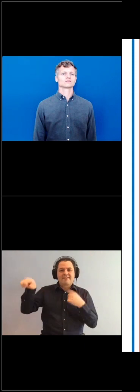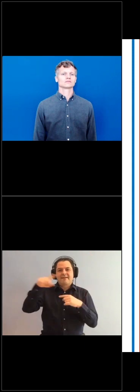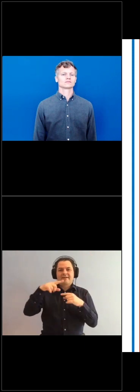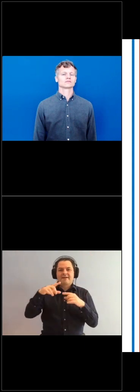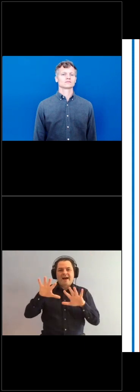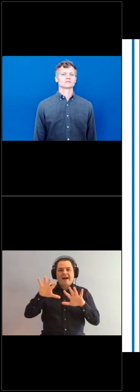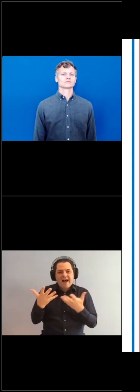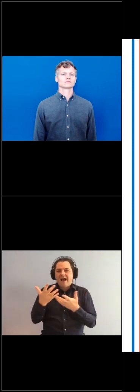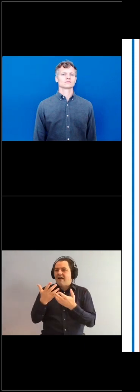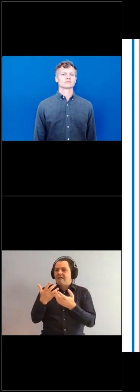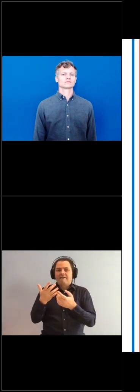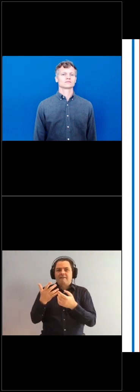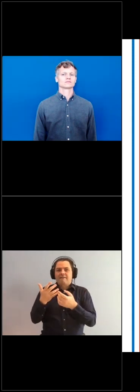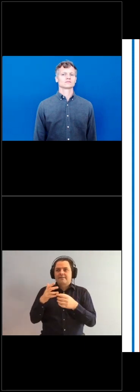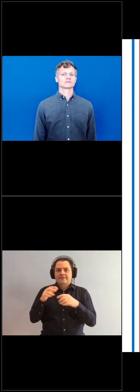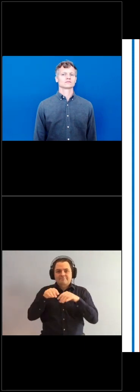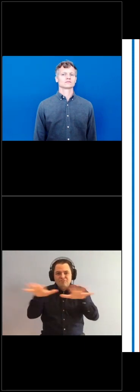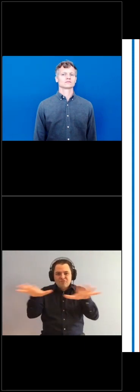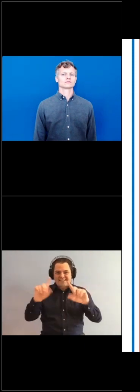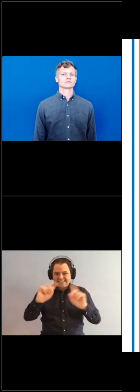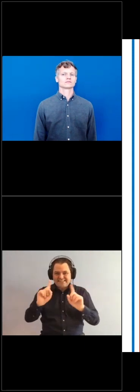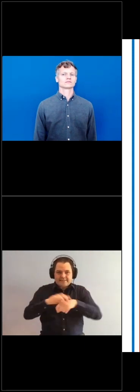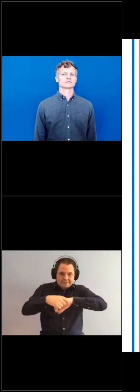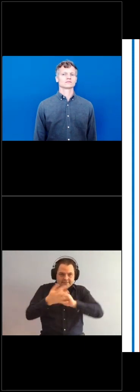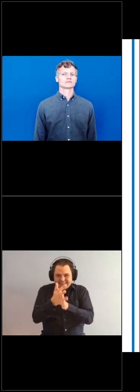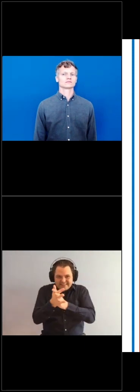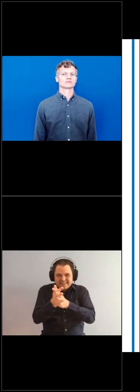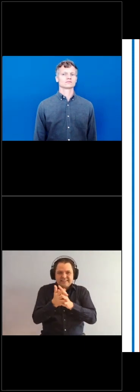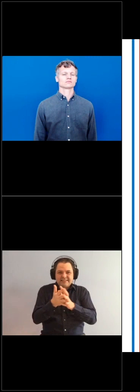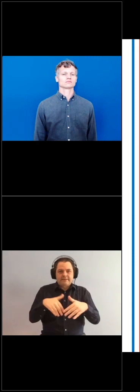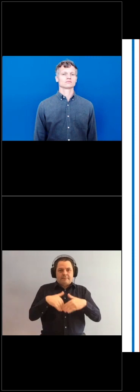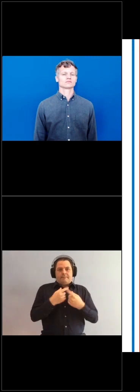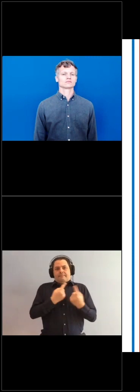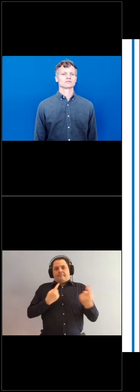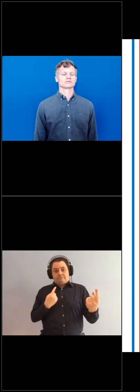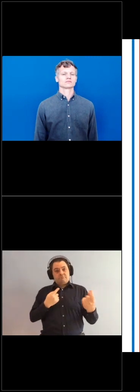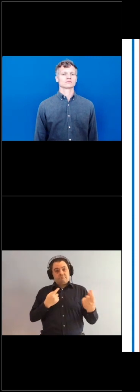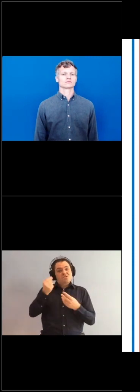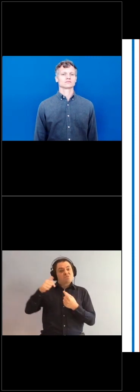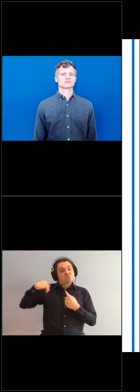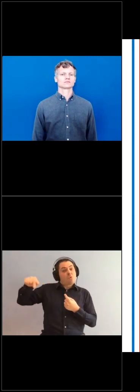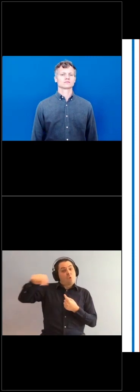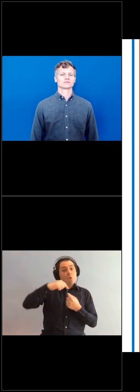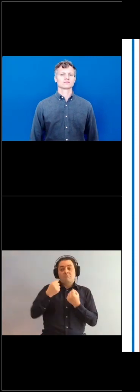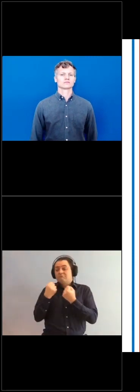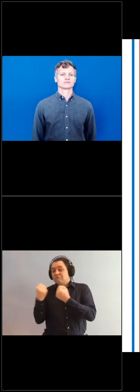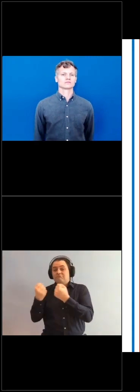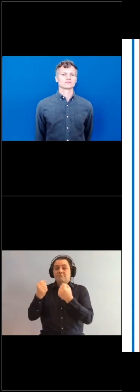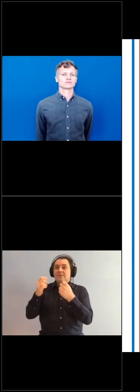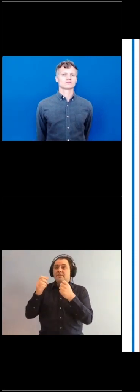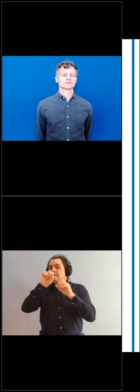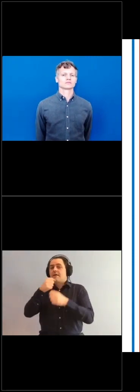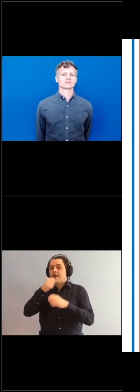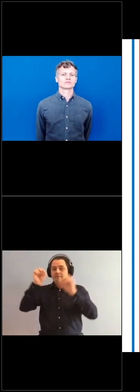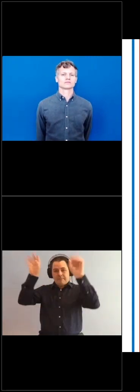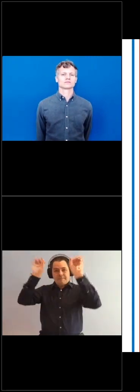spread of COVID in some areas are being delivered by loudspeaker through village car